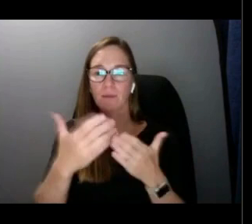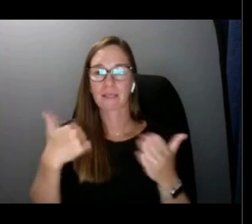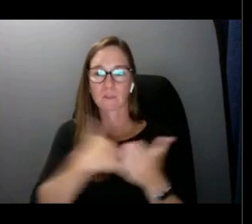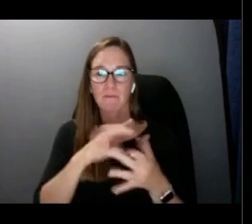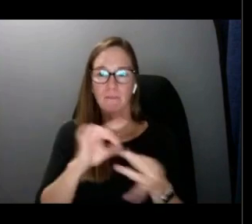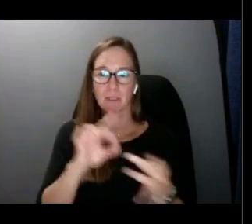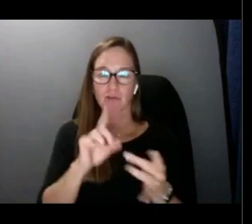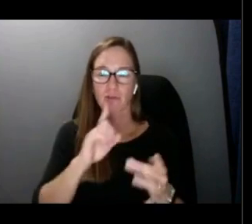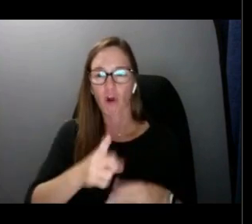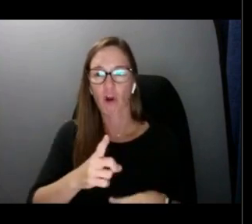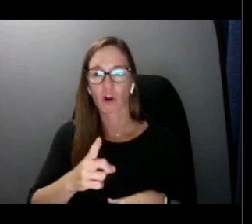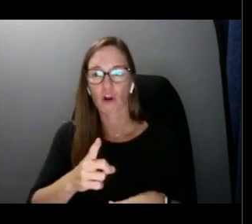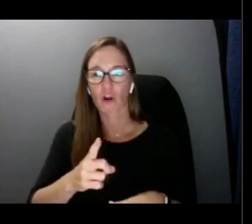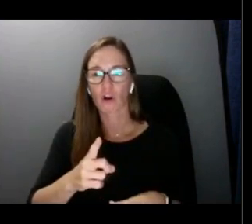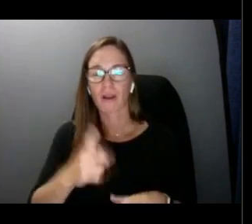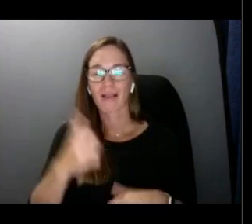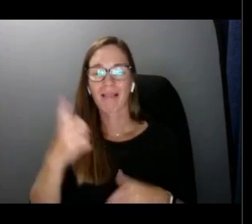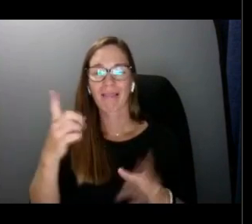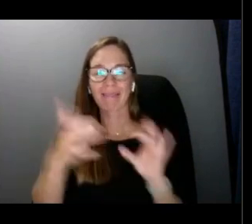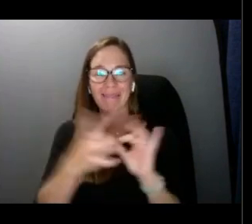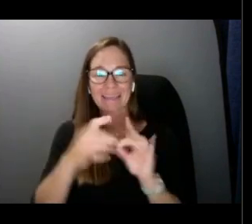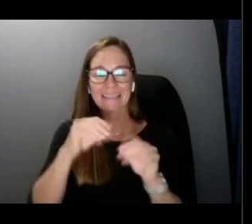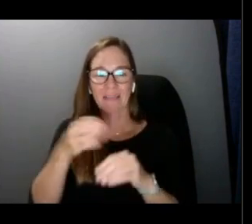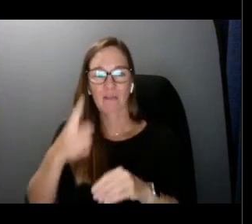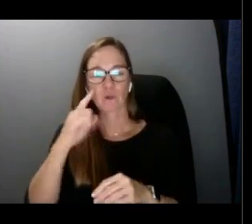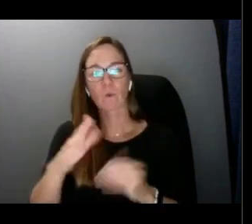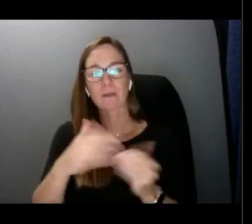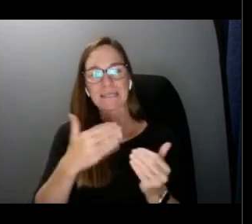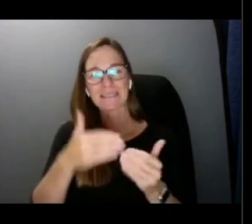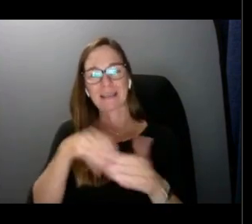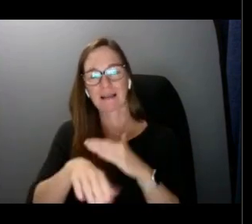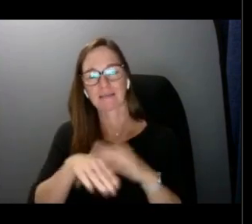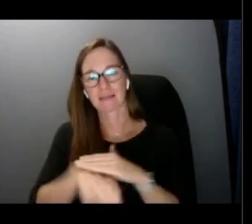mentioned are linked in there for your ease of access.